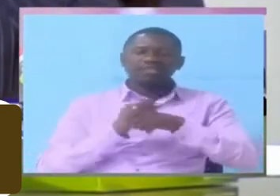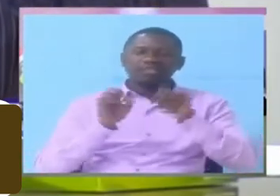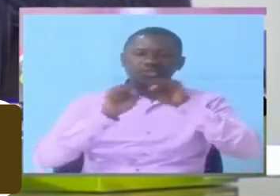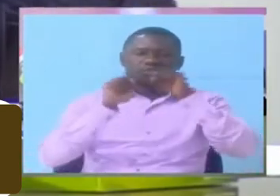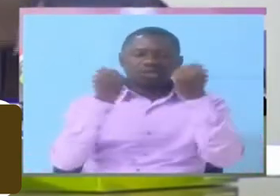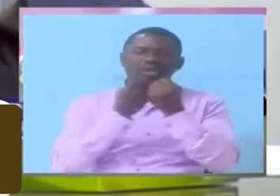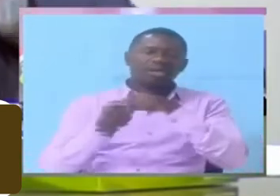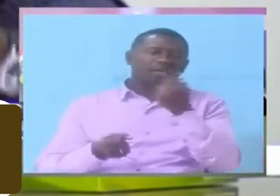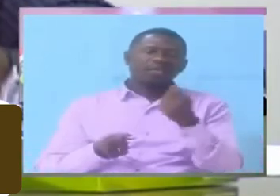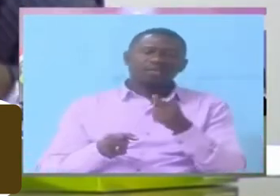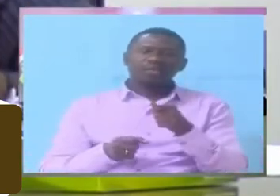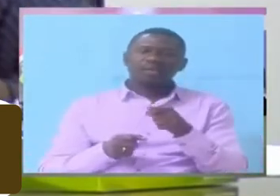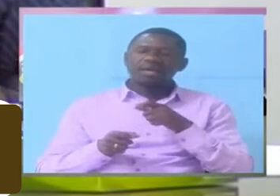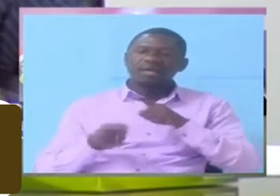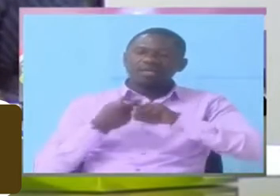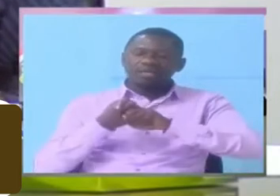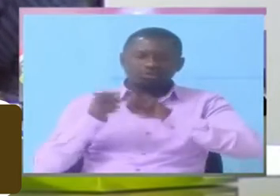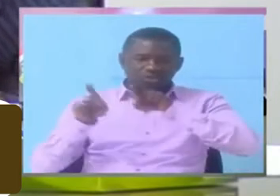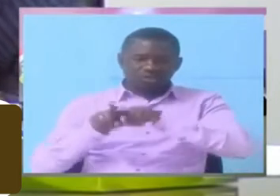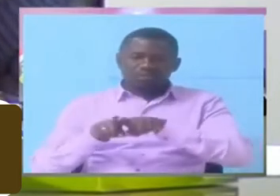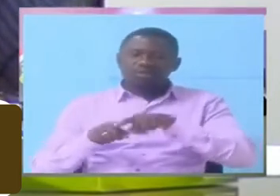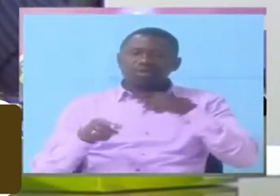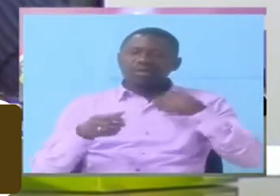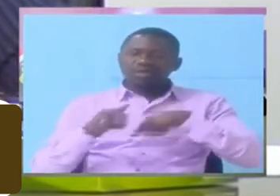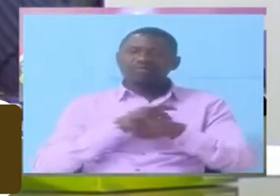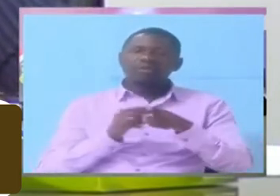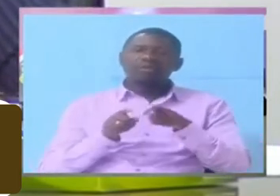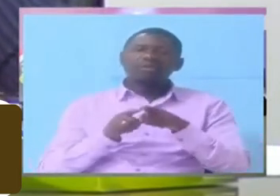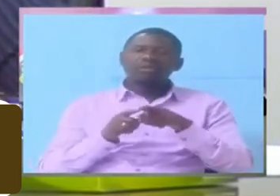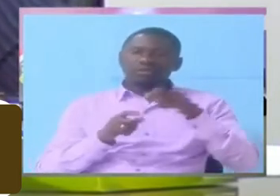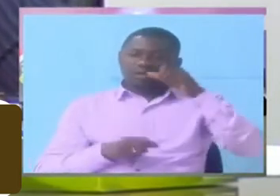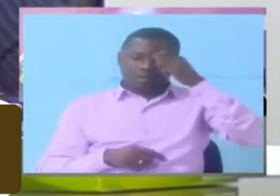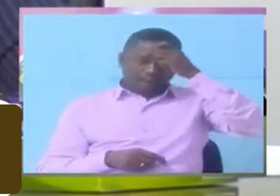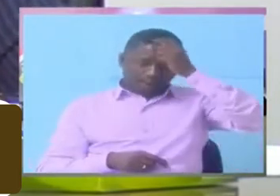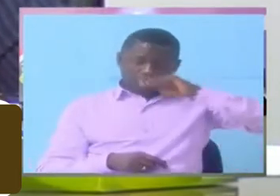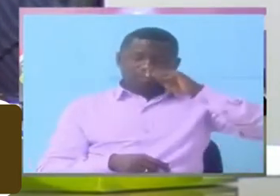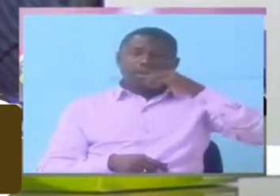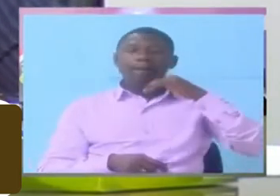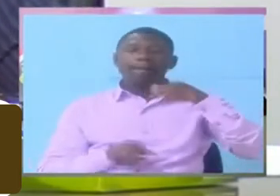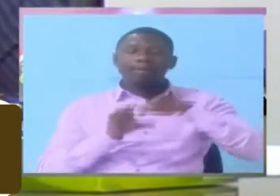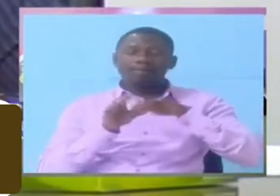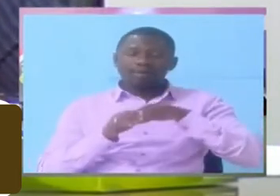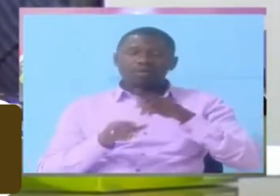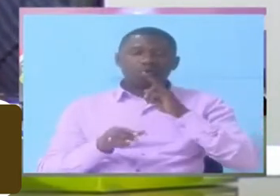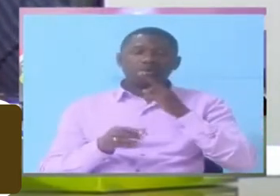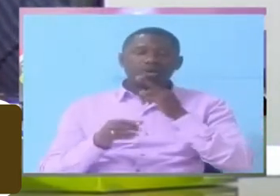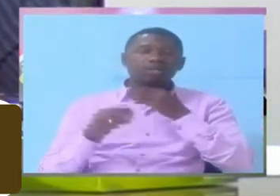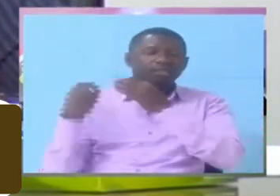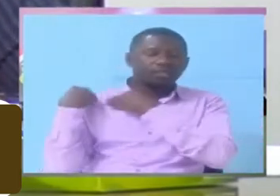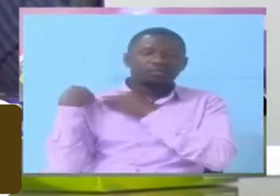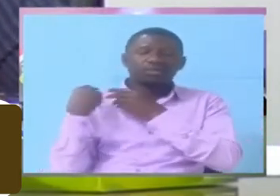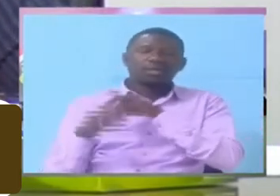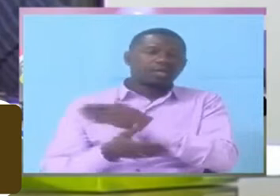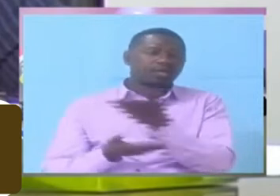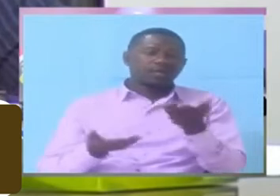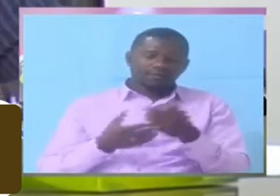relationships with the officers entrusted with their care. Sujini ngila ko le be lare nyame ngani mi alon ko wi was officers or mem kero do ku dalti mi